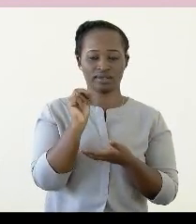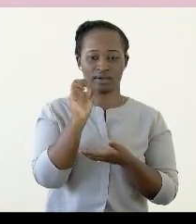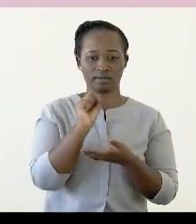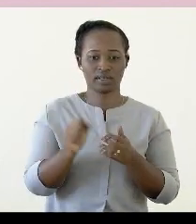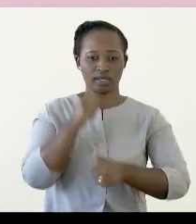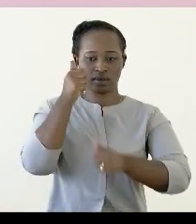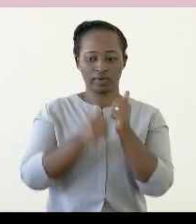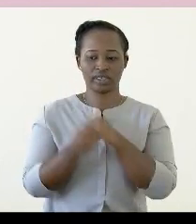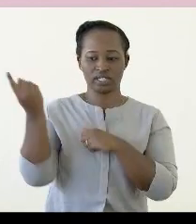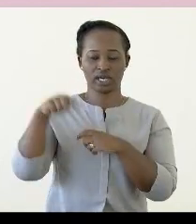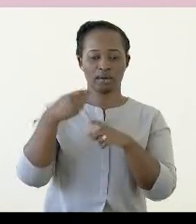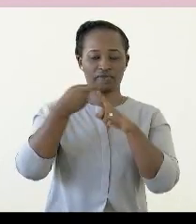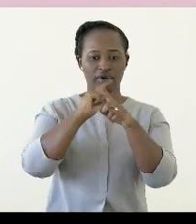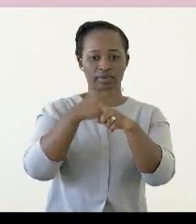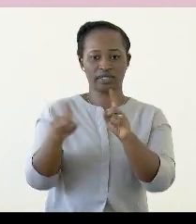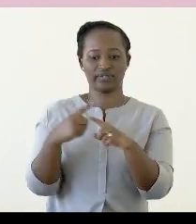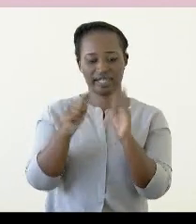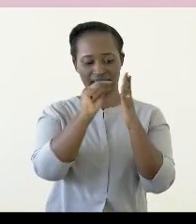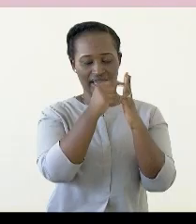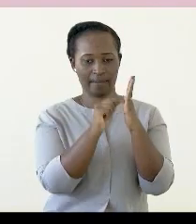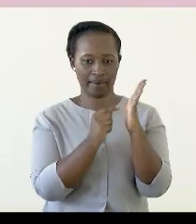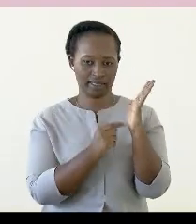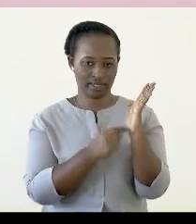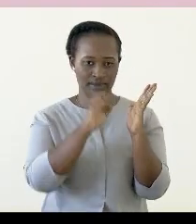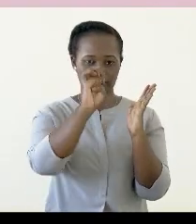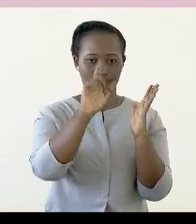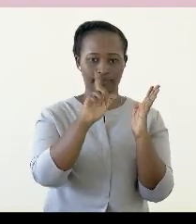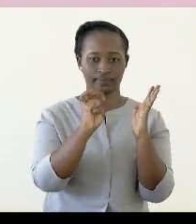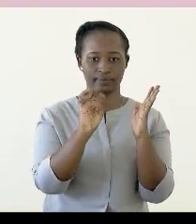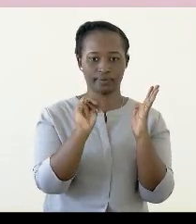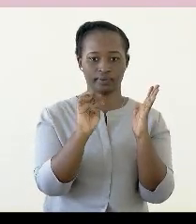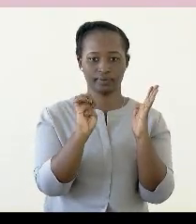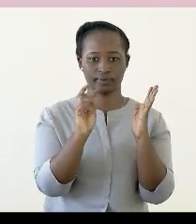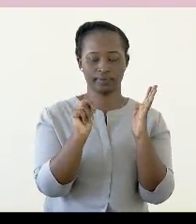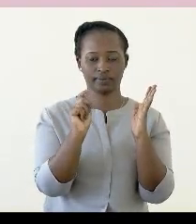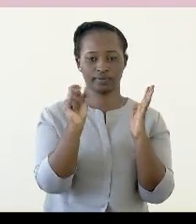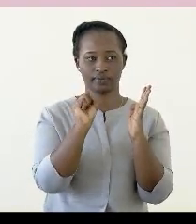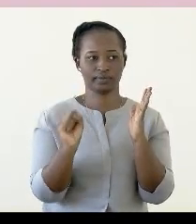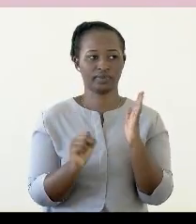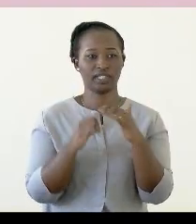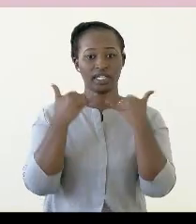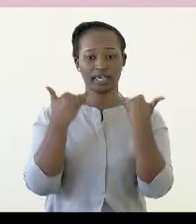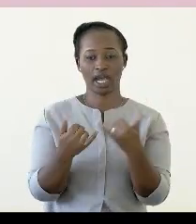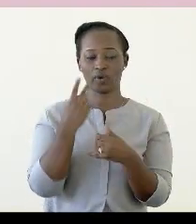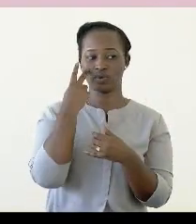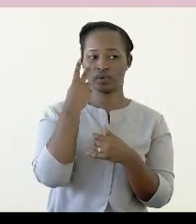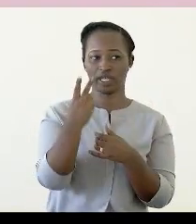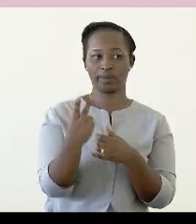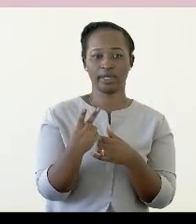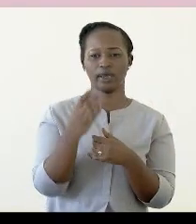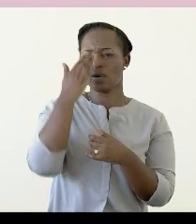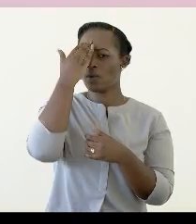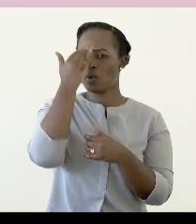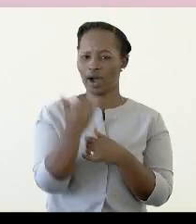from different elements. Now, let us have a look at why